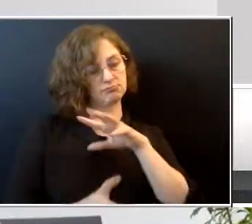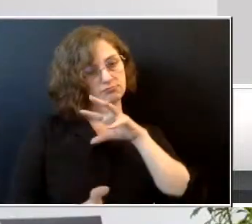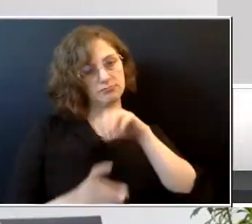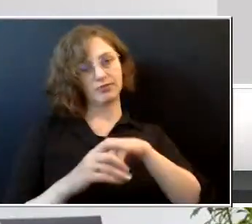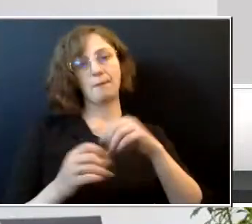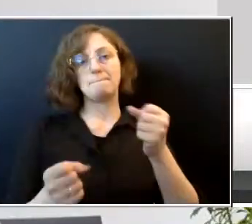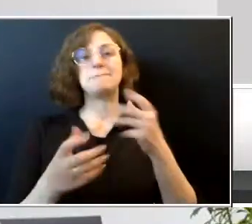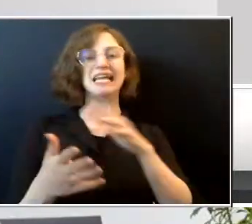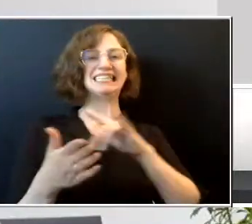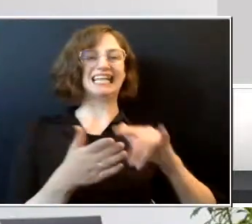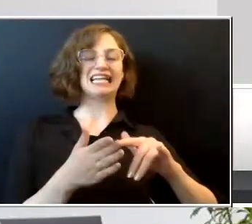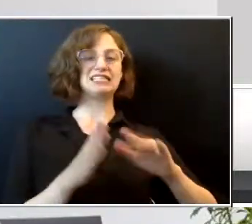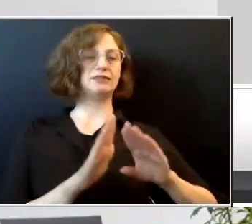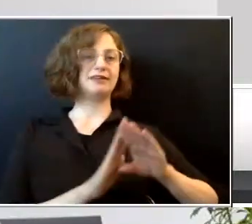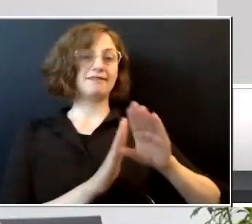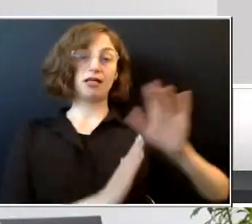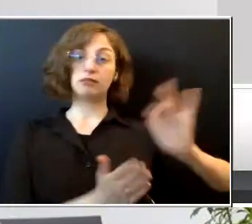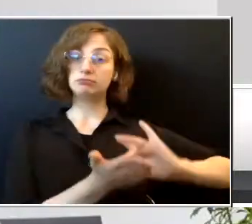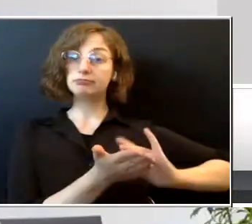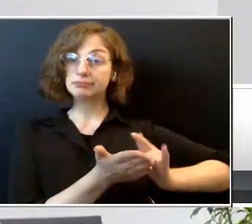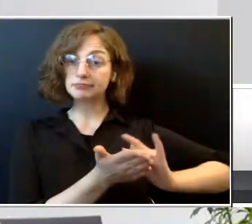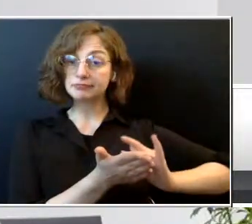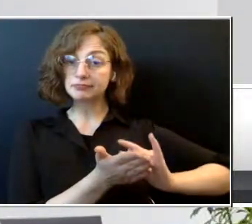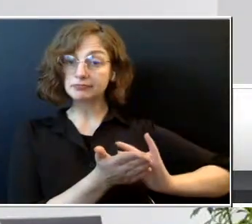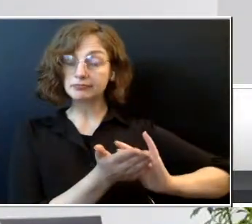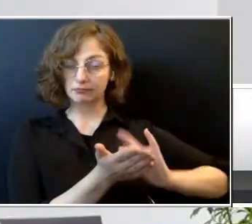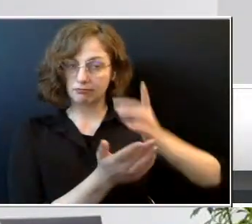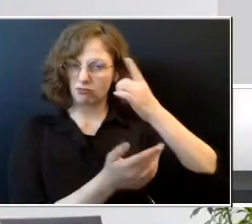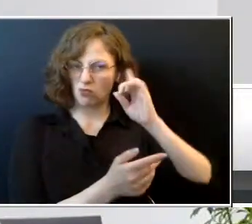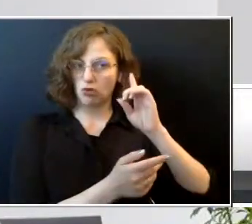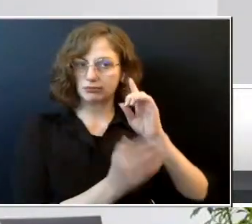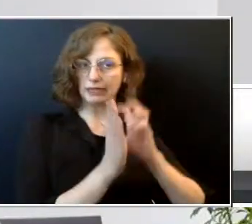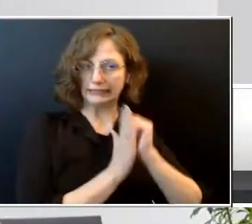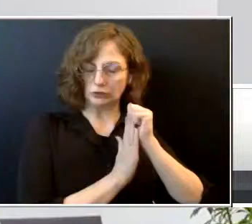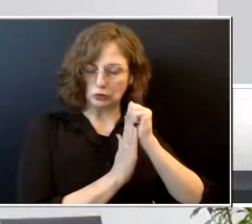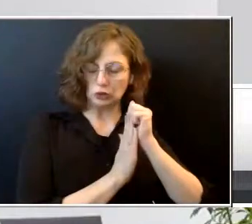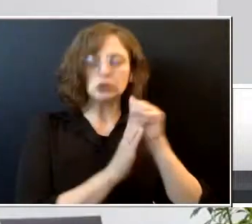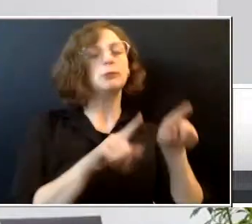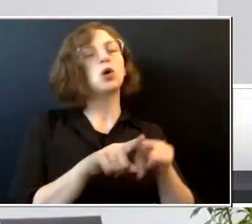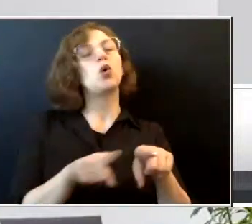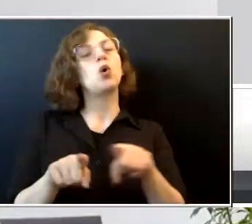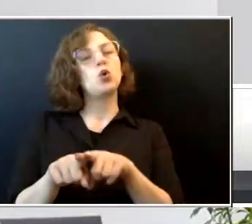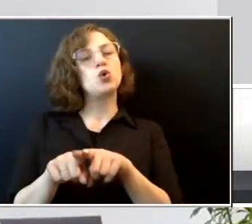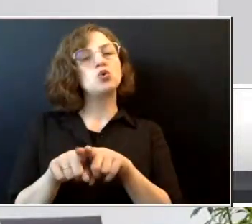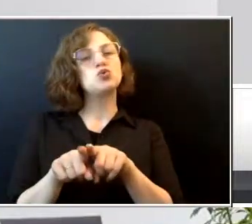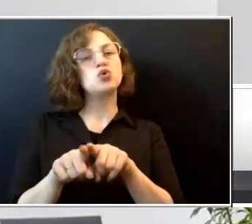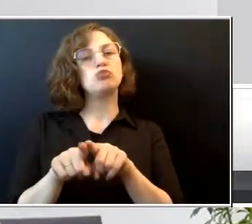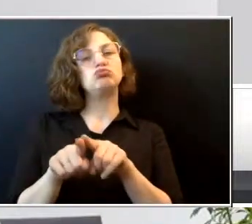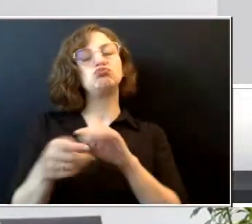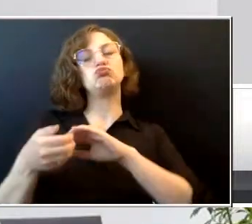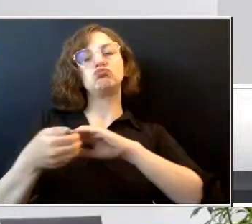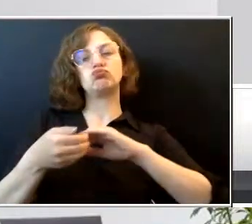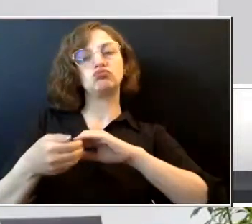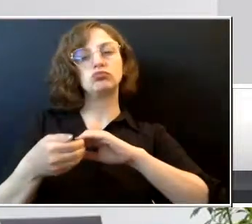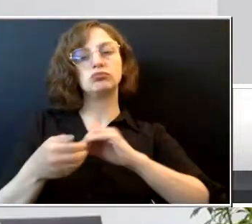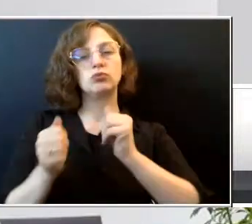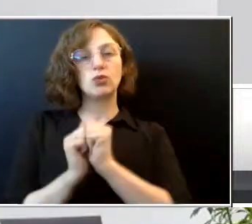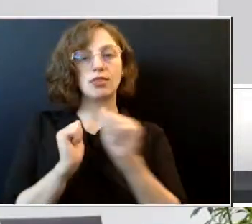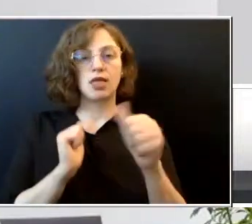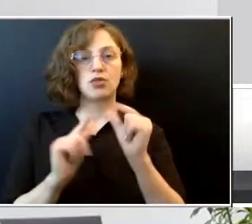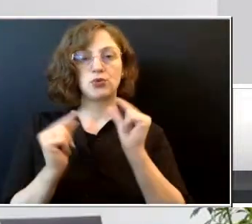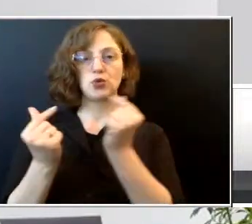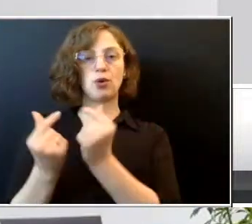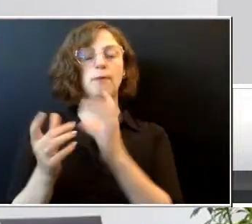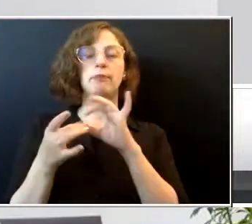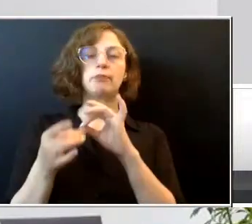drugs, particularly in the cancer area, but also working with other groups in terms of Alzheimer's